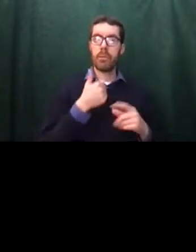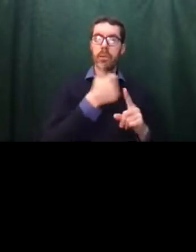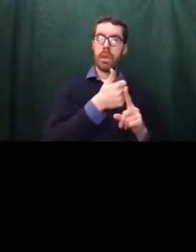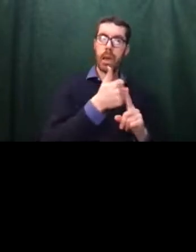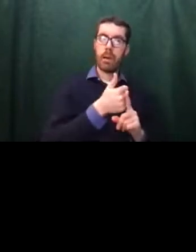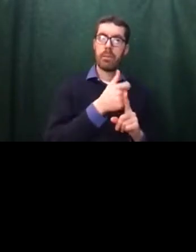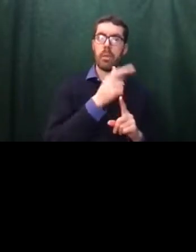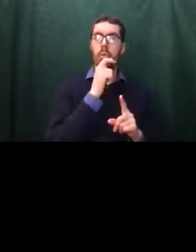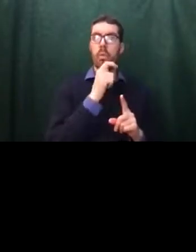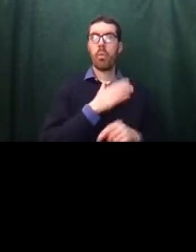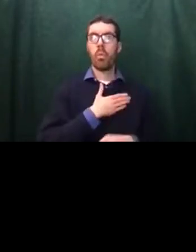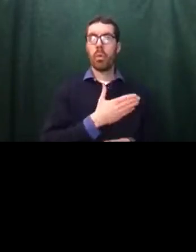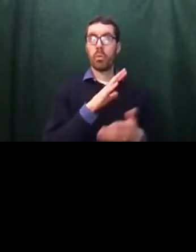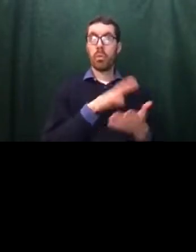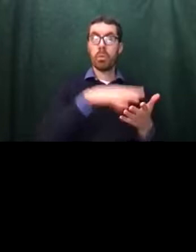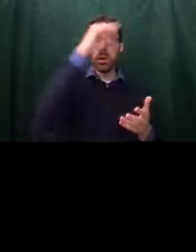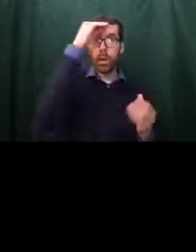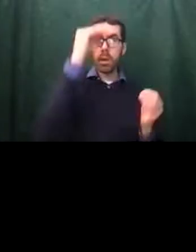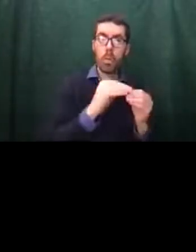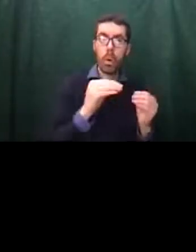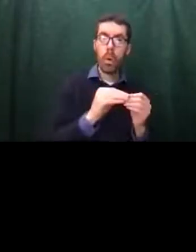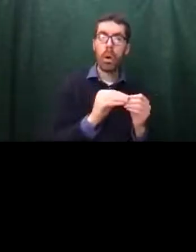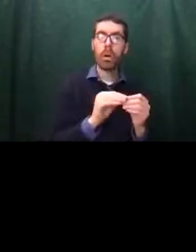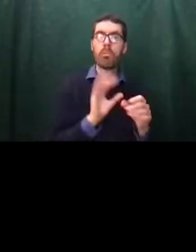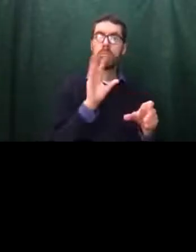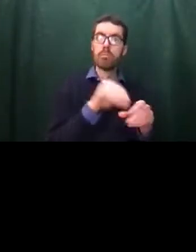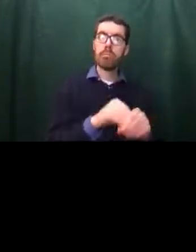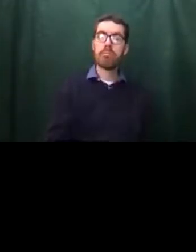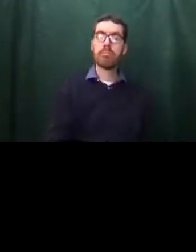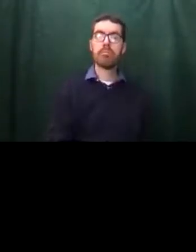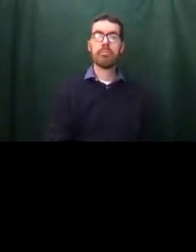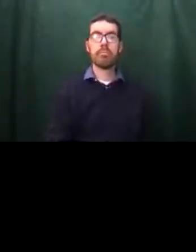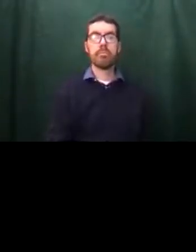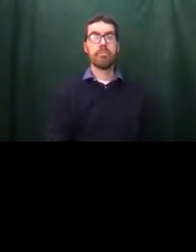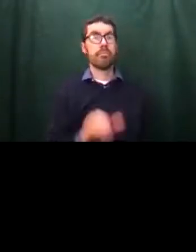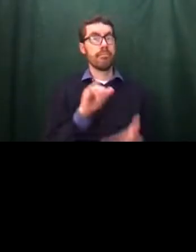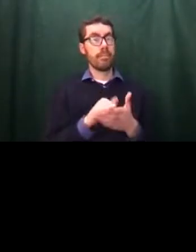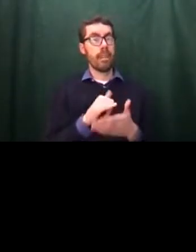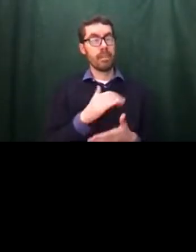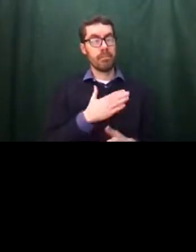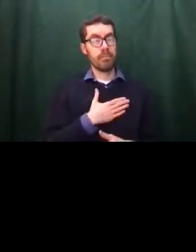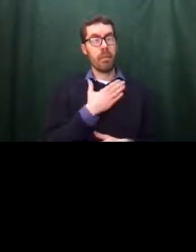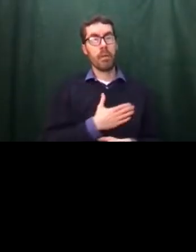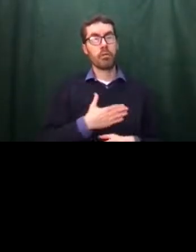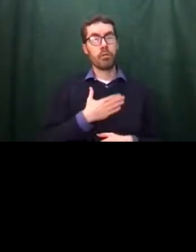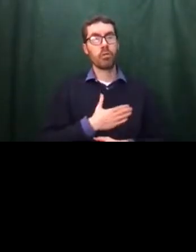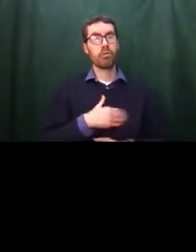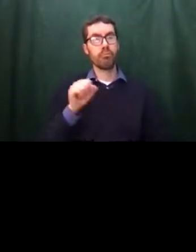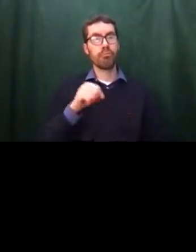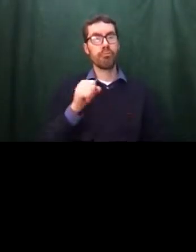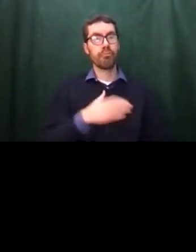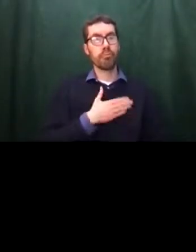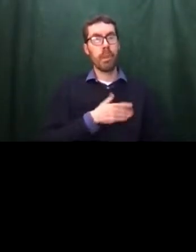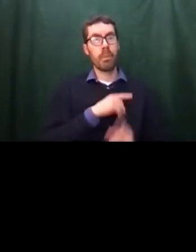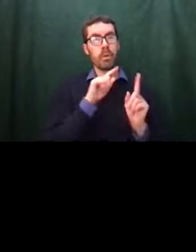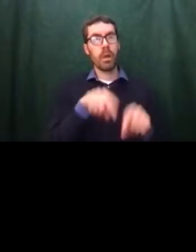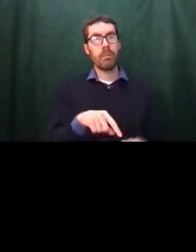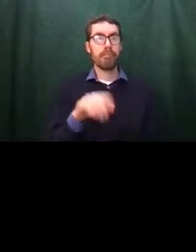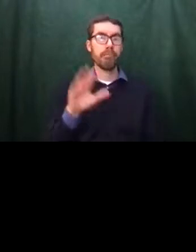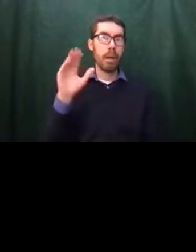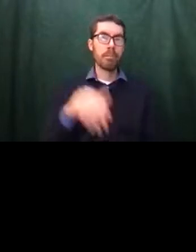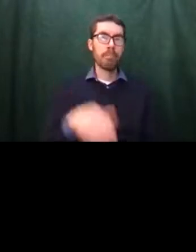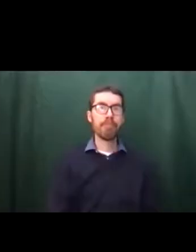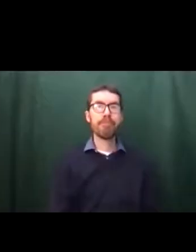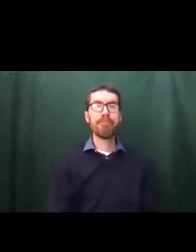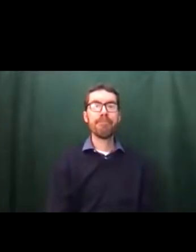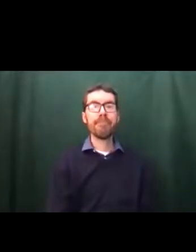to learn more, be a part of. Yeah, that's my pleasure. Thank you. Oh, yeah. Thank you. Bye-bye.